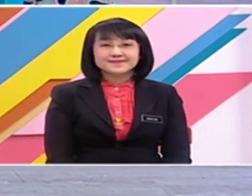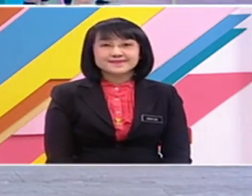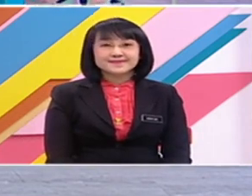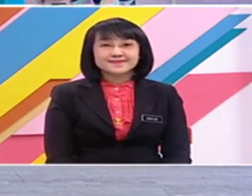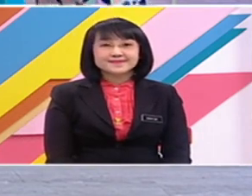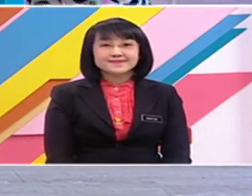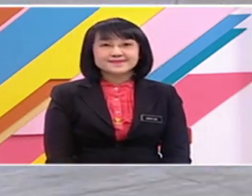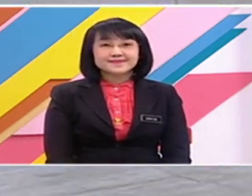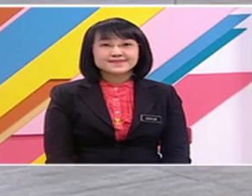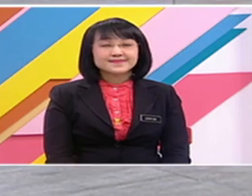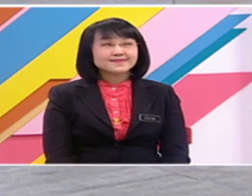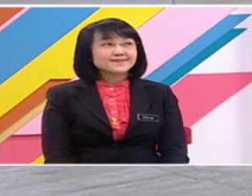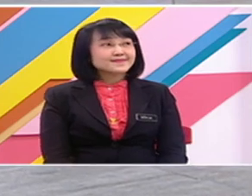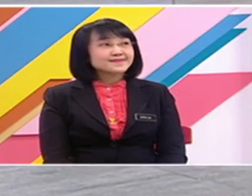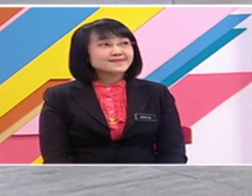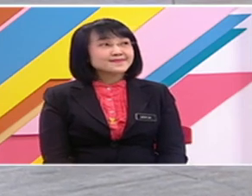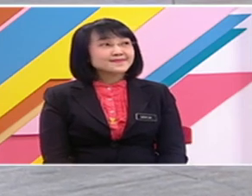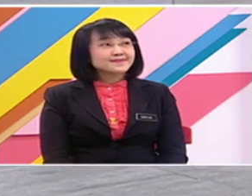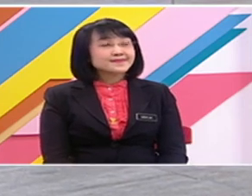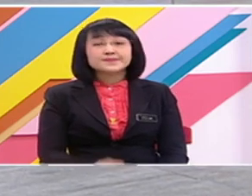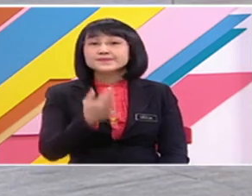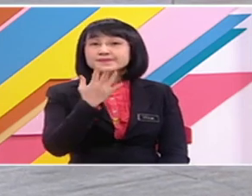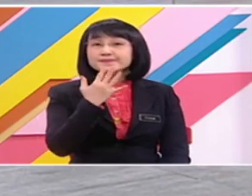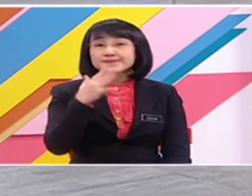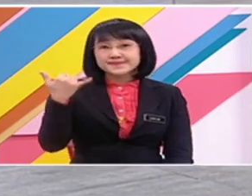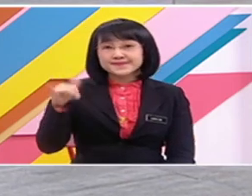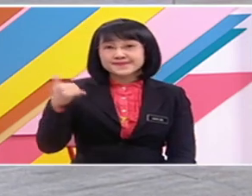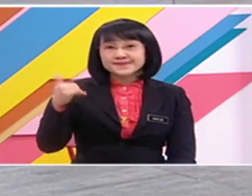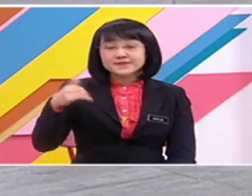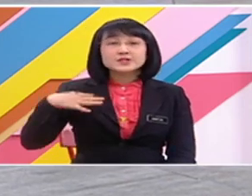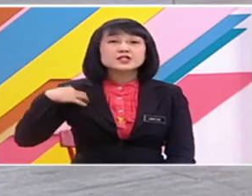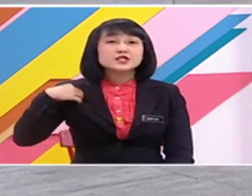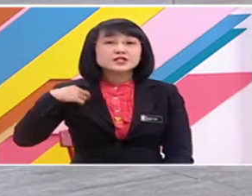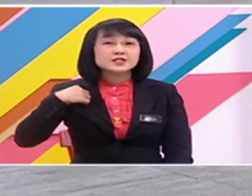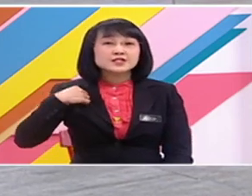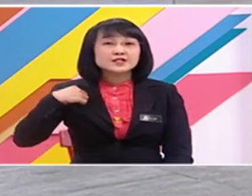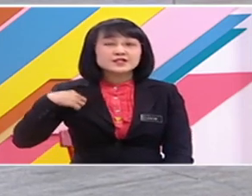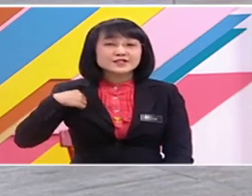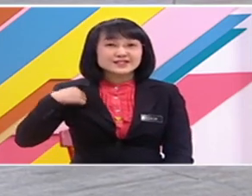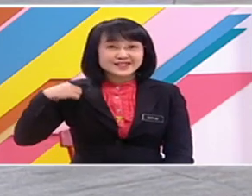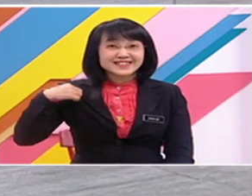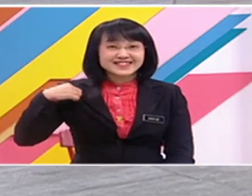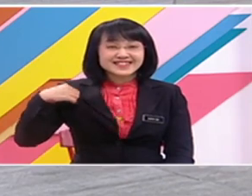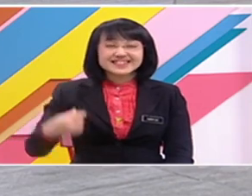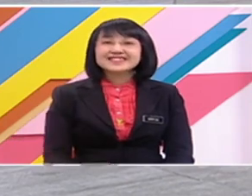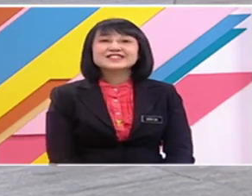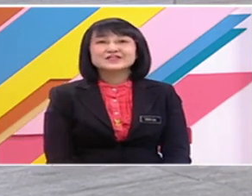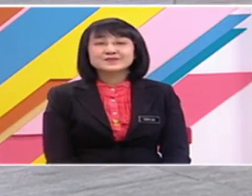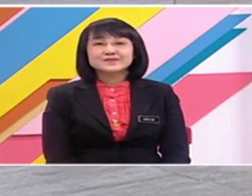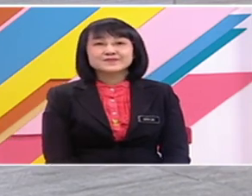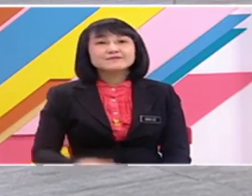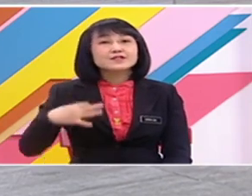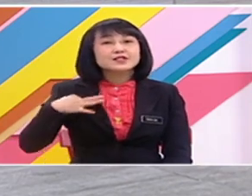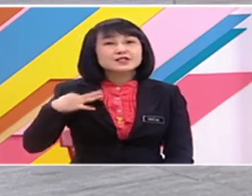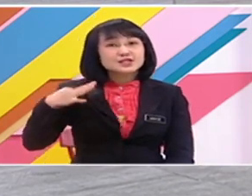Okay, the next one is, the yellow one is shirt. Okay, shirt. The yellow one is shirt. Okay.